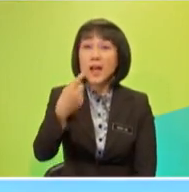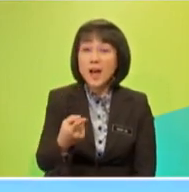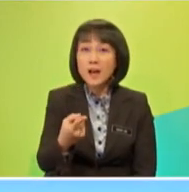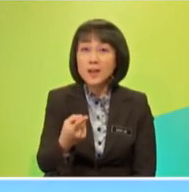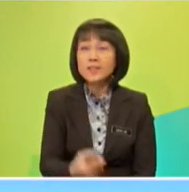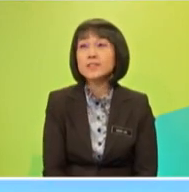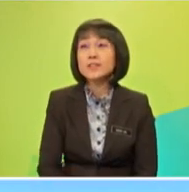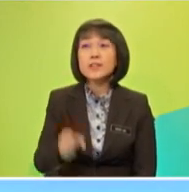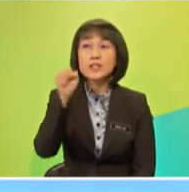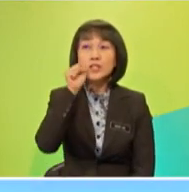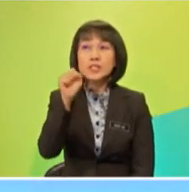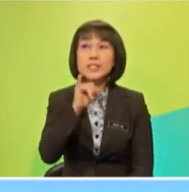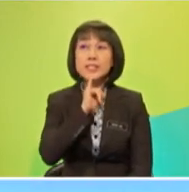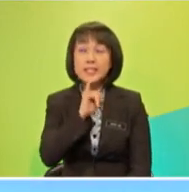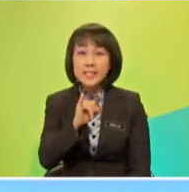she's